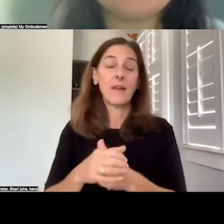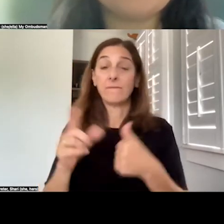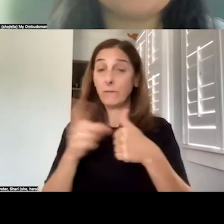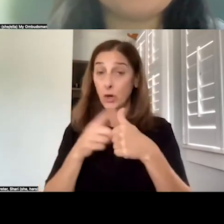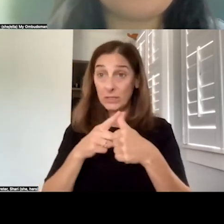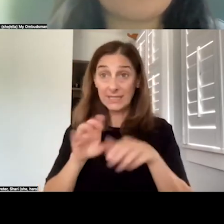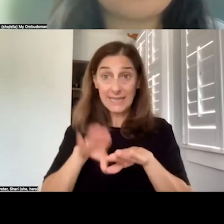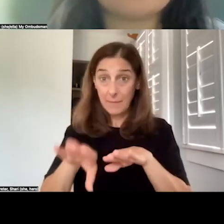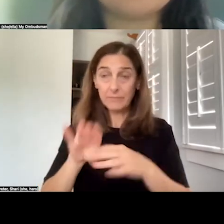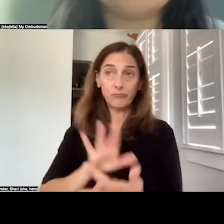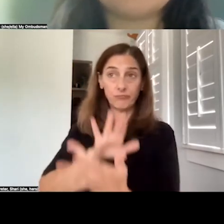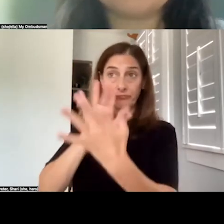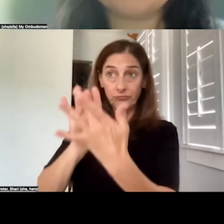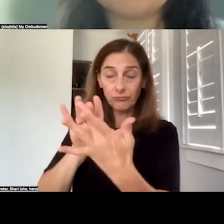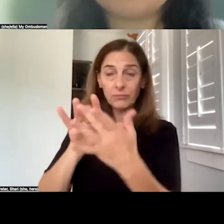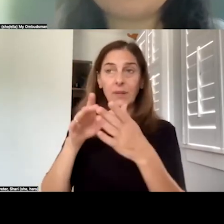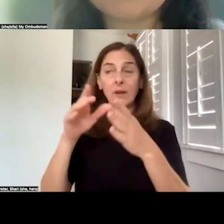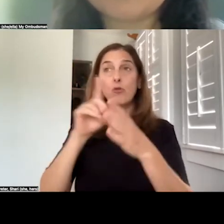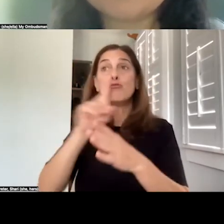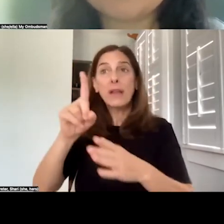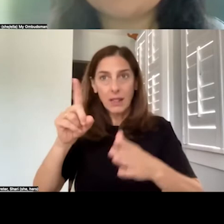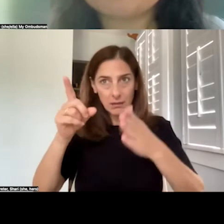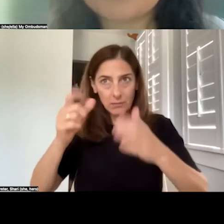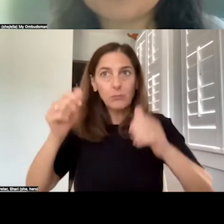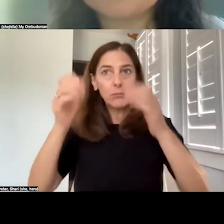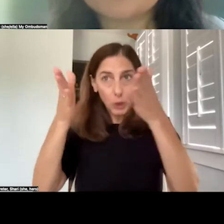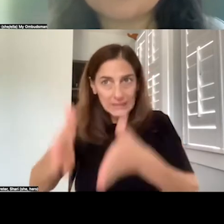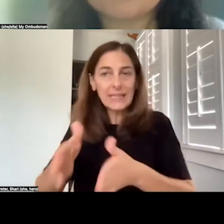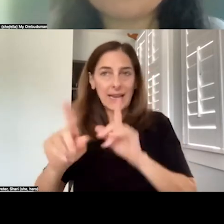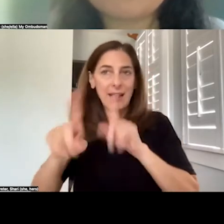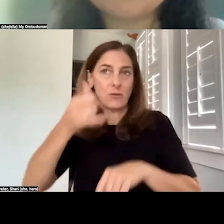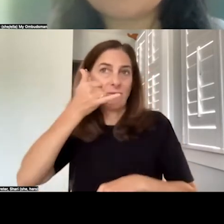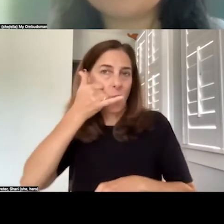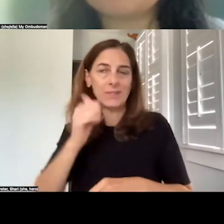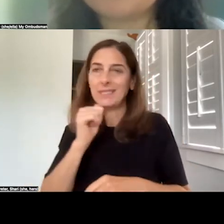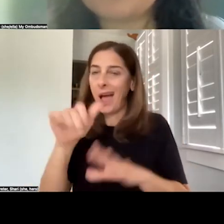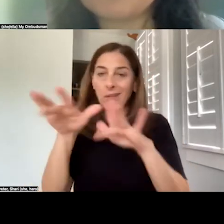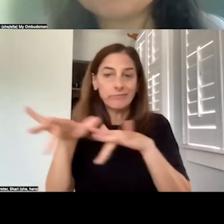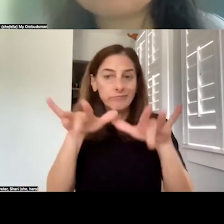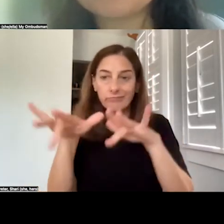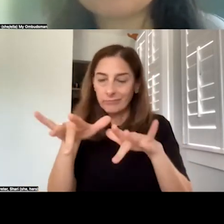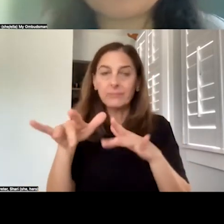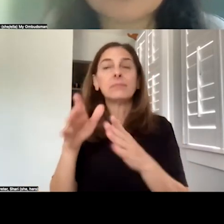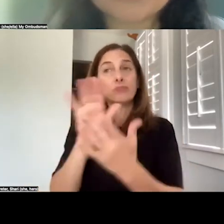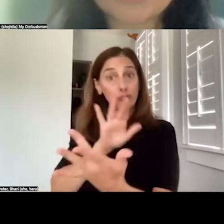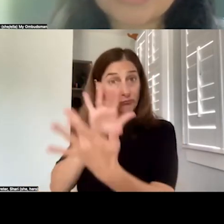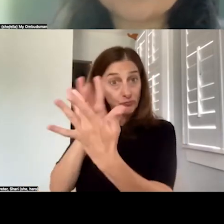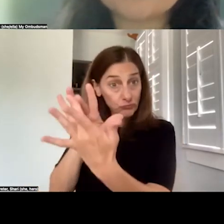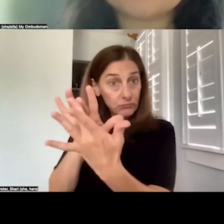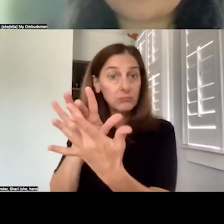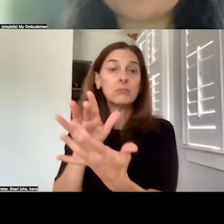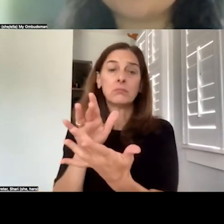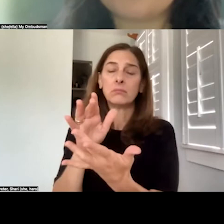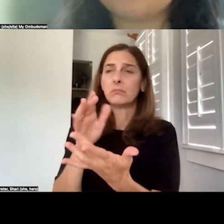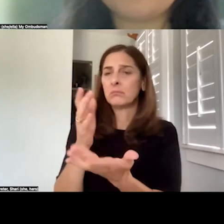liaison, who will either connect you to community resources. So sometimes you might just have a pretty simple question